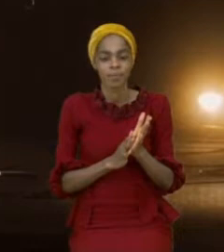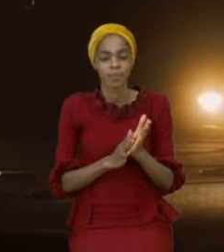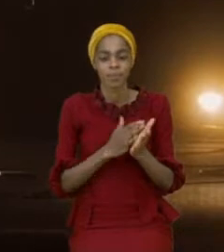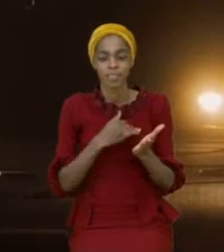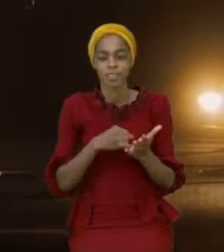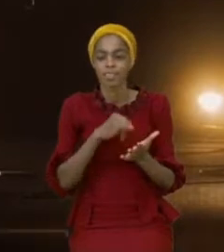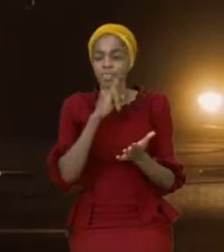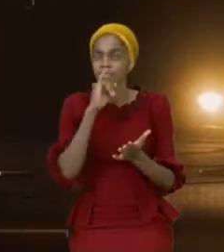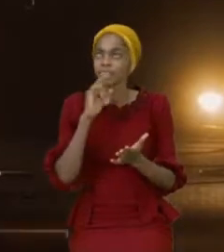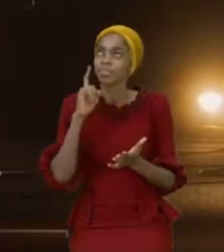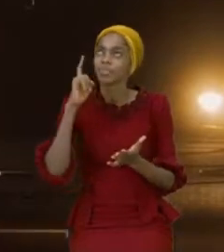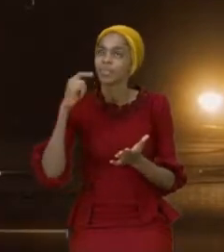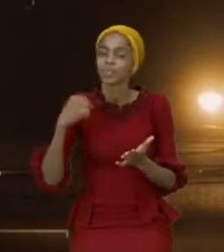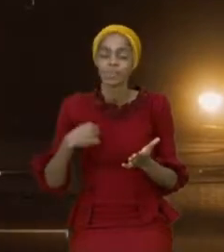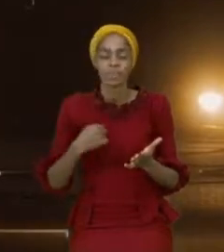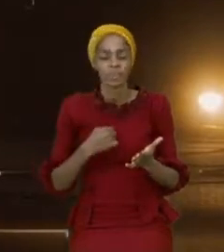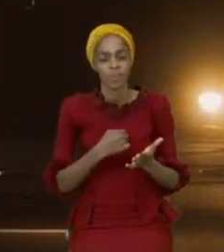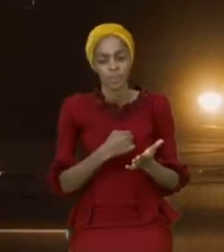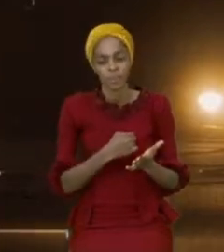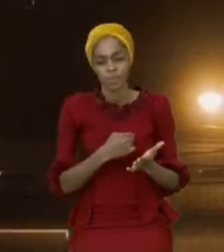praise. Can it's you